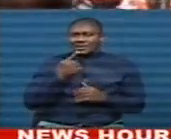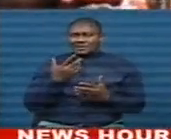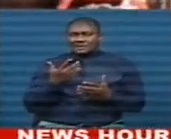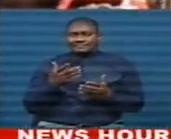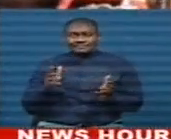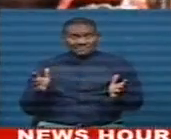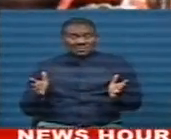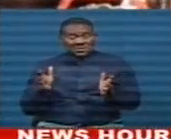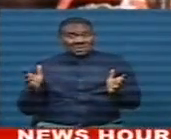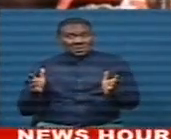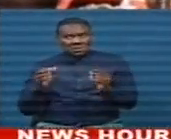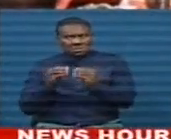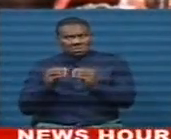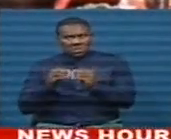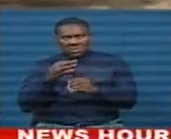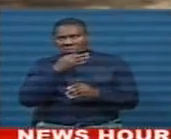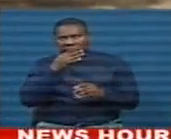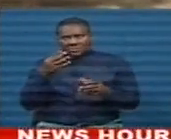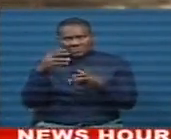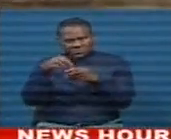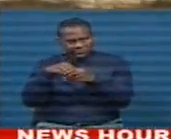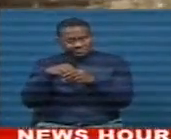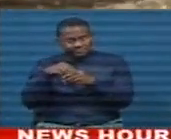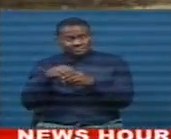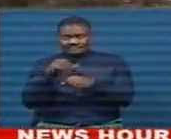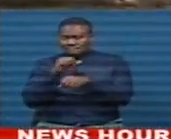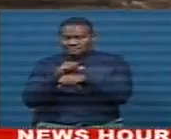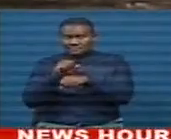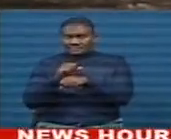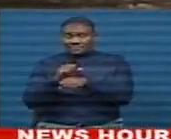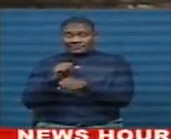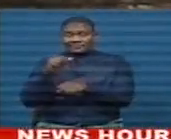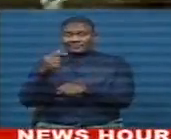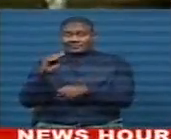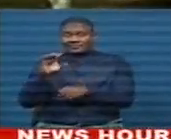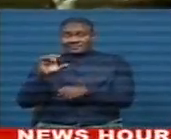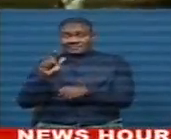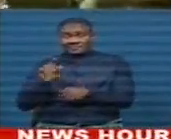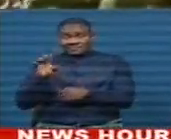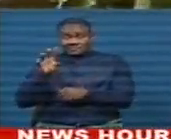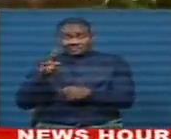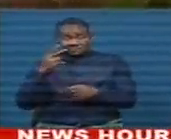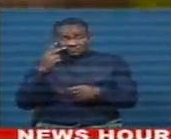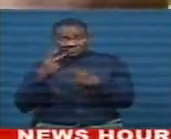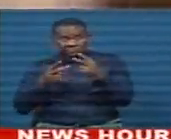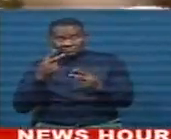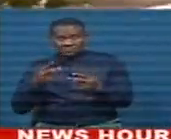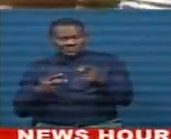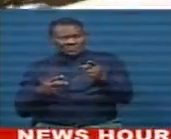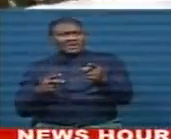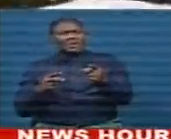more farmers next year to reduce poverty. When GBT24 visited a cashew farm owned by